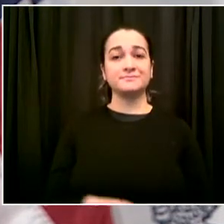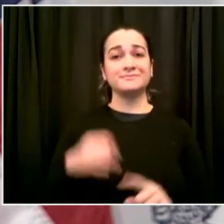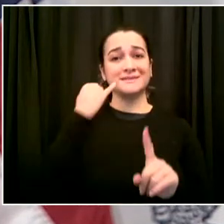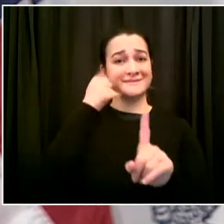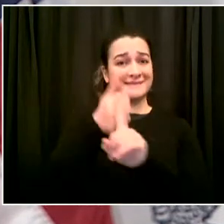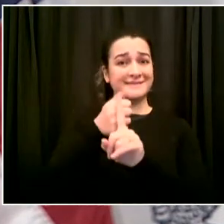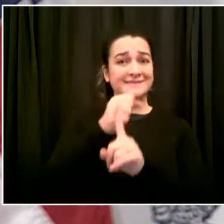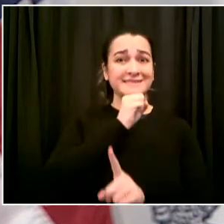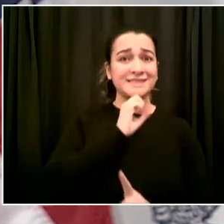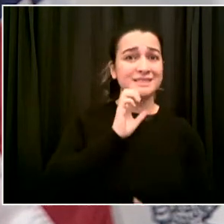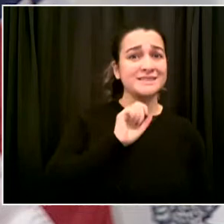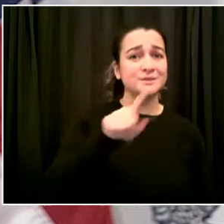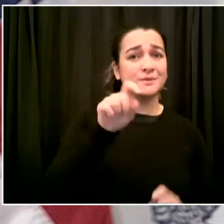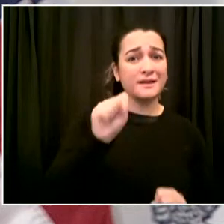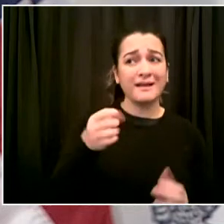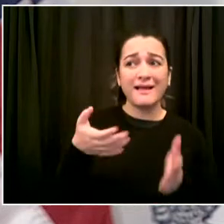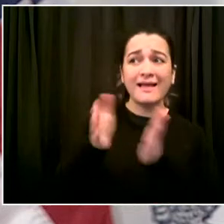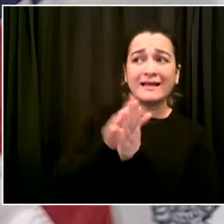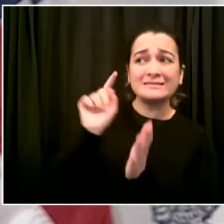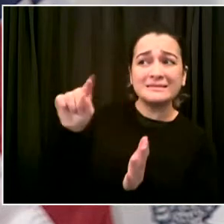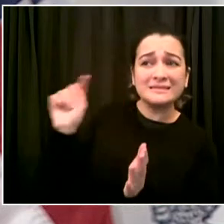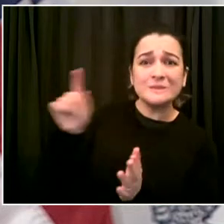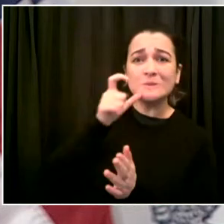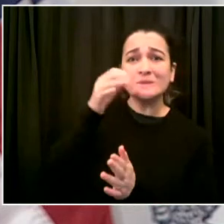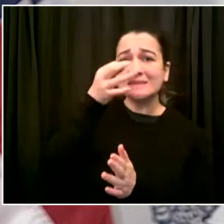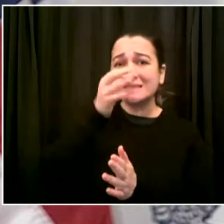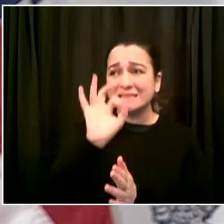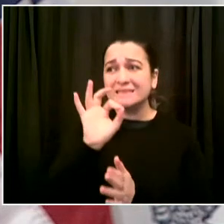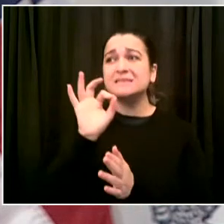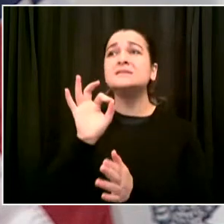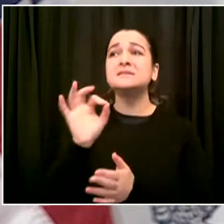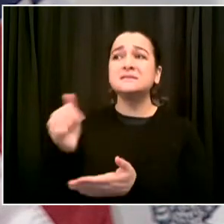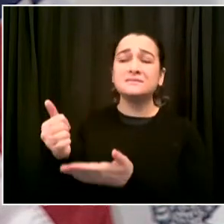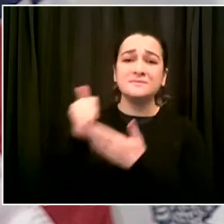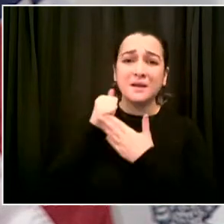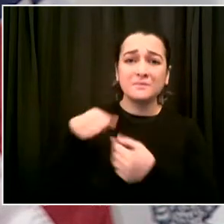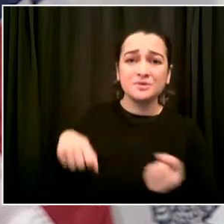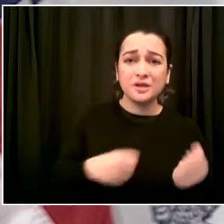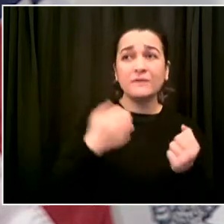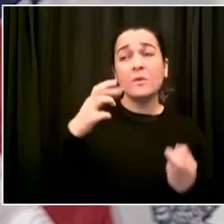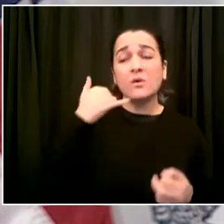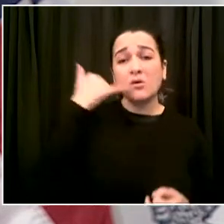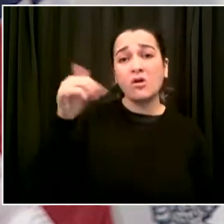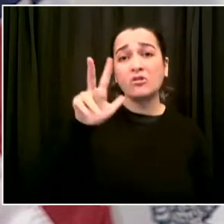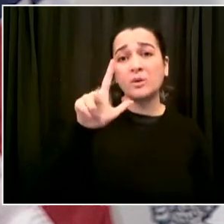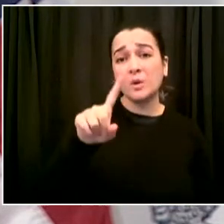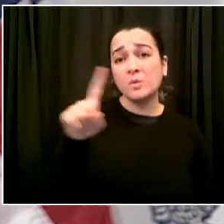to be safe today, and I can safely say tomorrow is going to be a better day. Thank you, everybody.